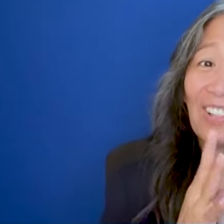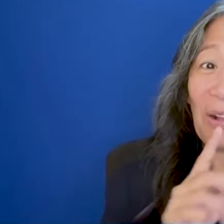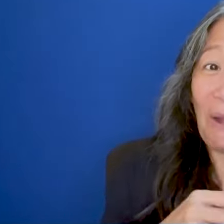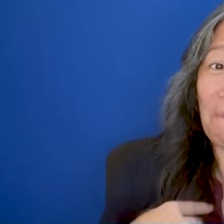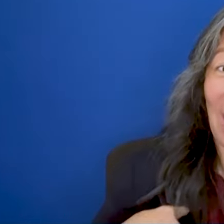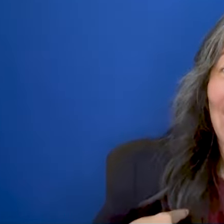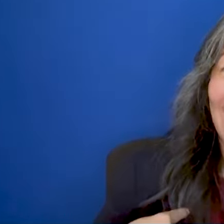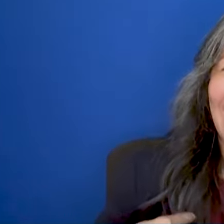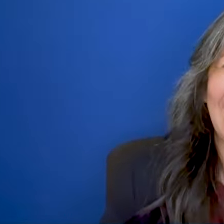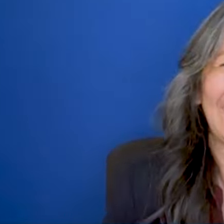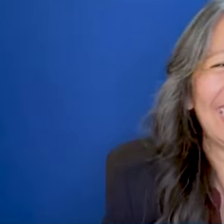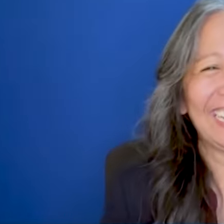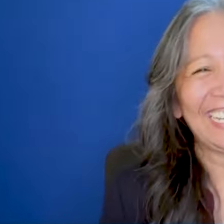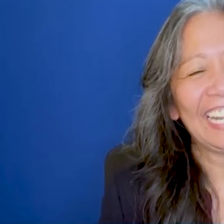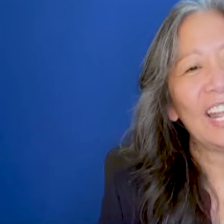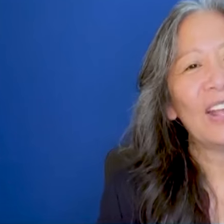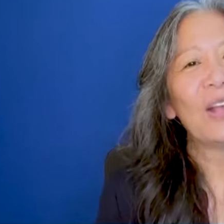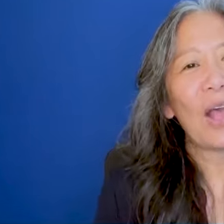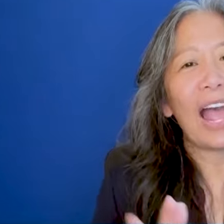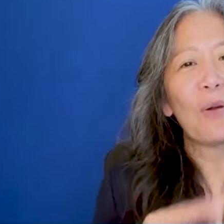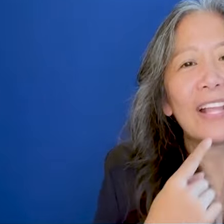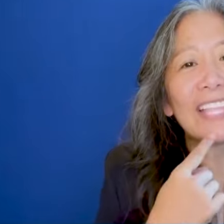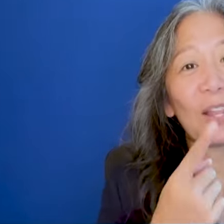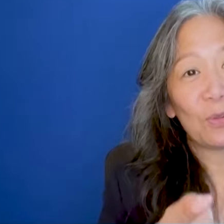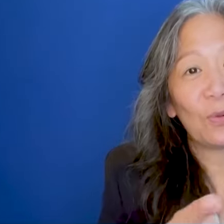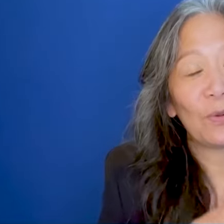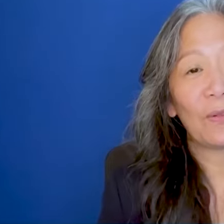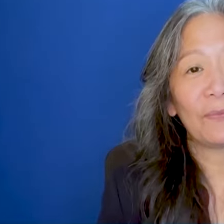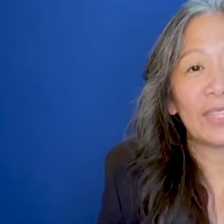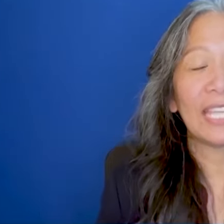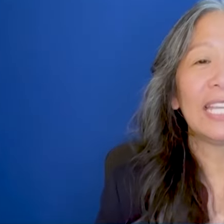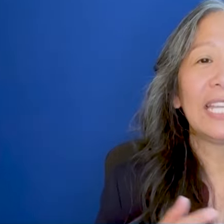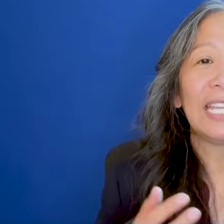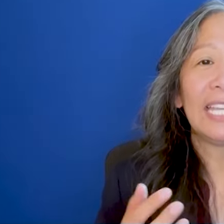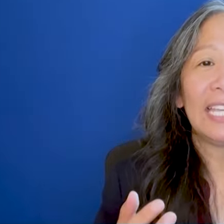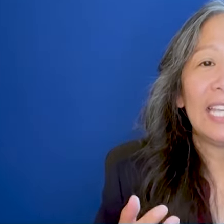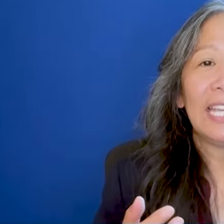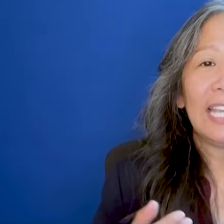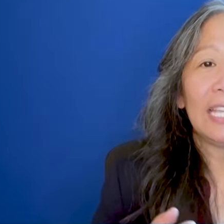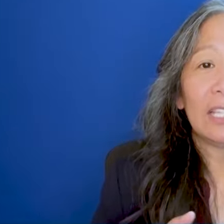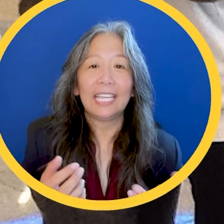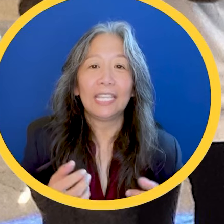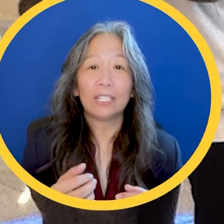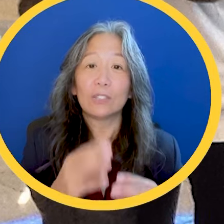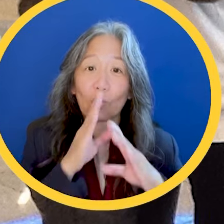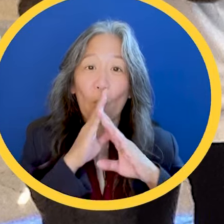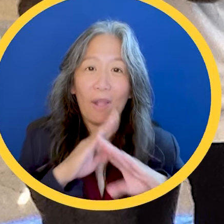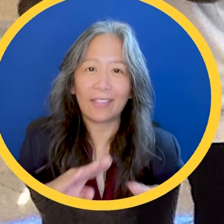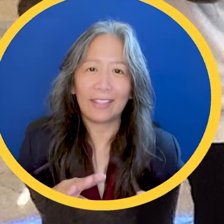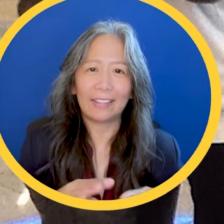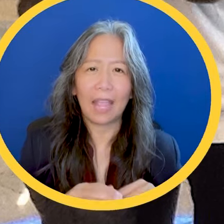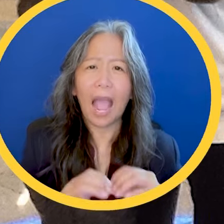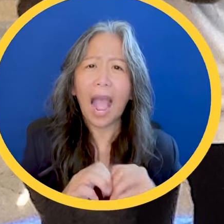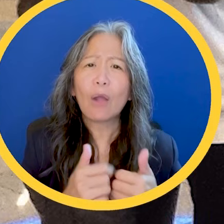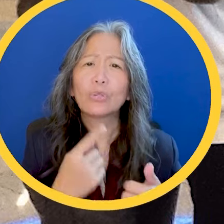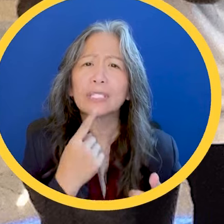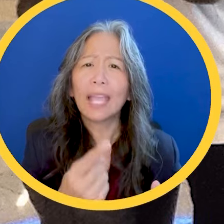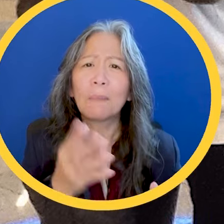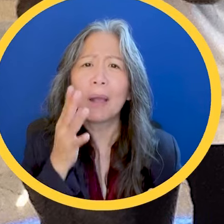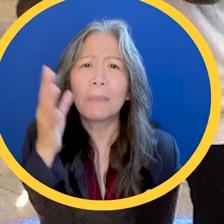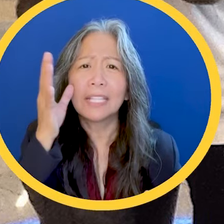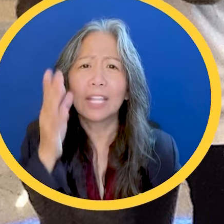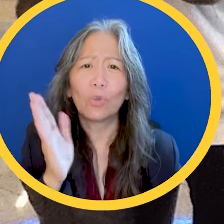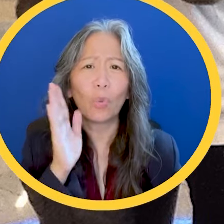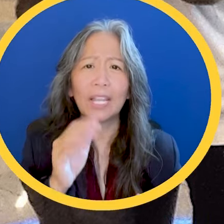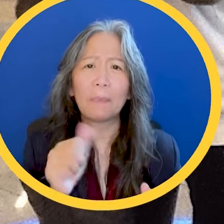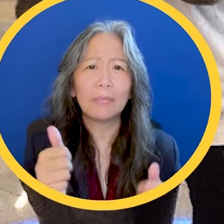I see you talking about me. But I'll tell you what, though, it was just kind of, it was quiet, because how do you tell your mom and